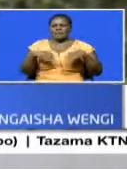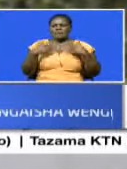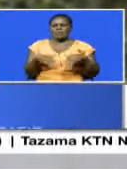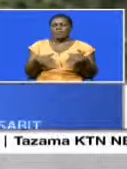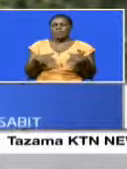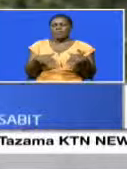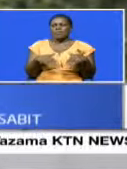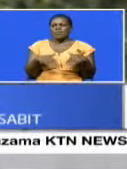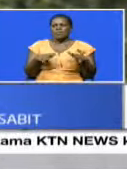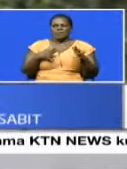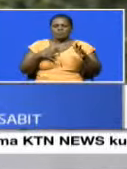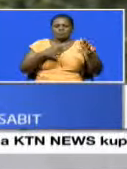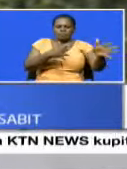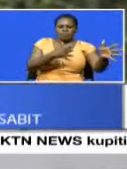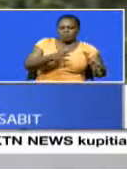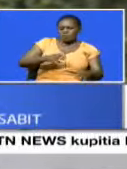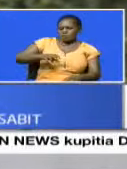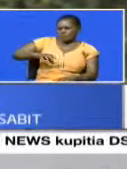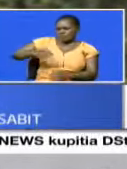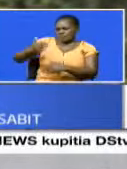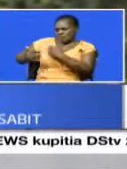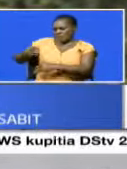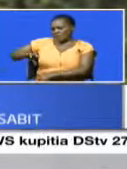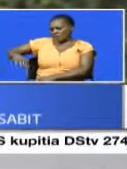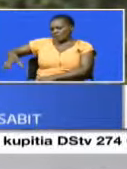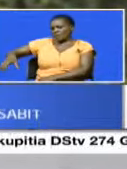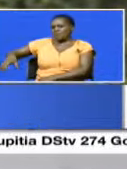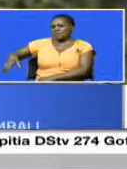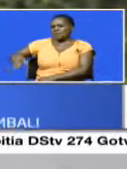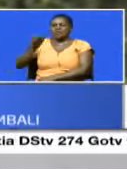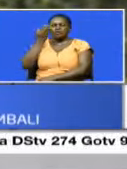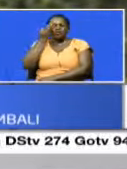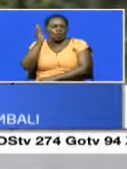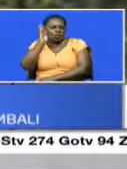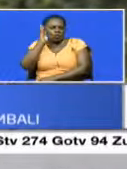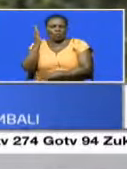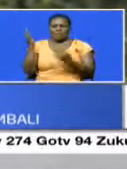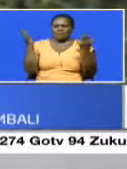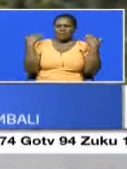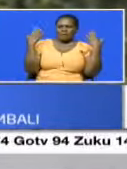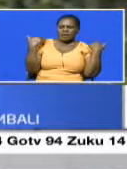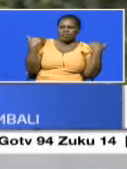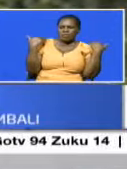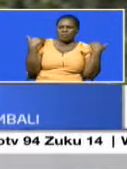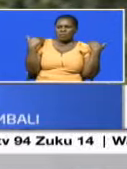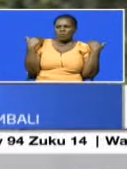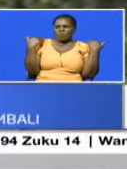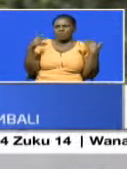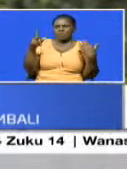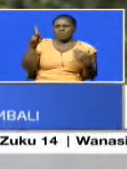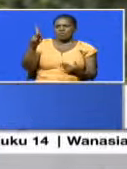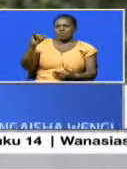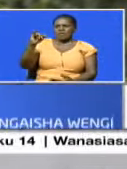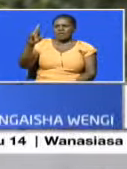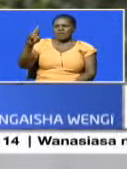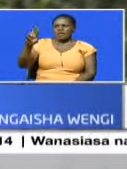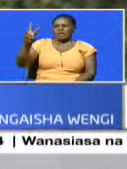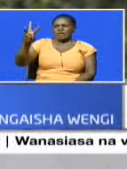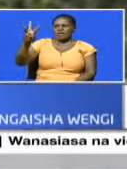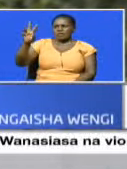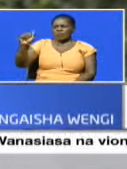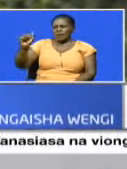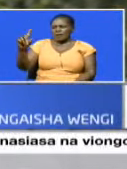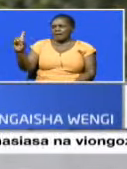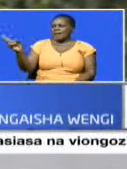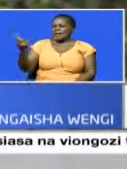flocking neighboring counties, Siolo, Meru, Kirwa Hospital specifically.